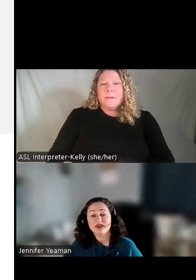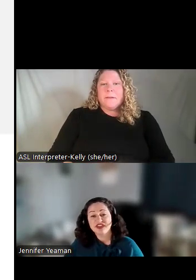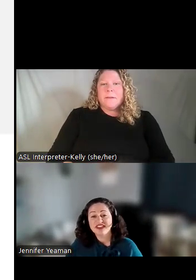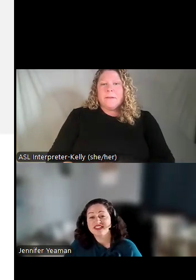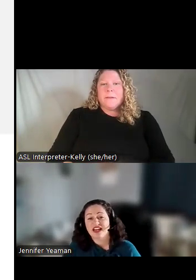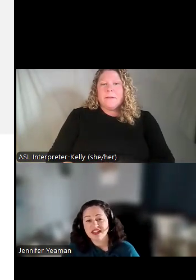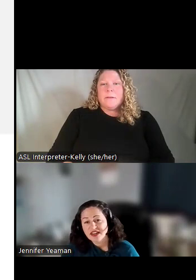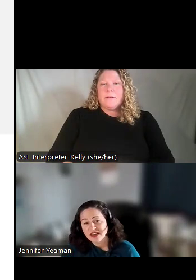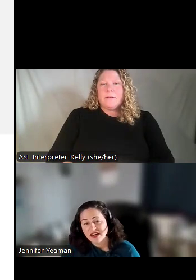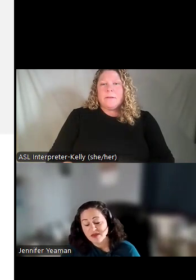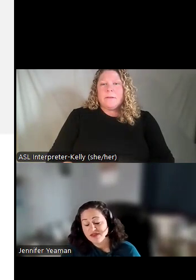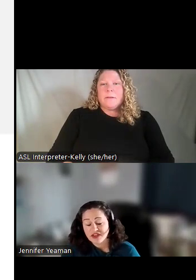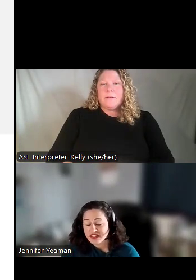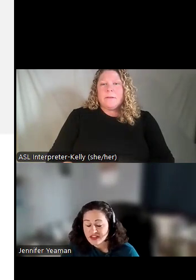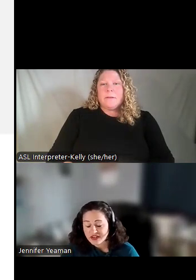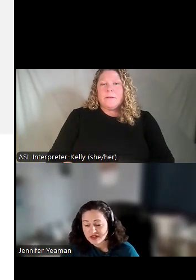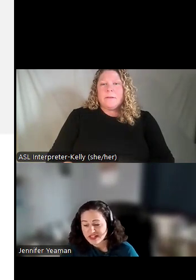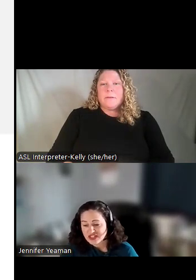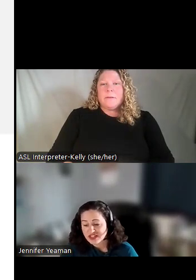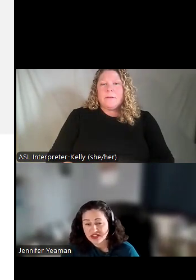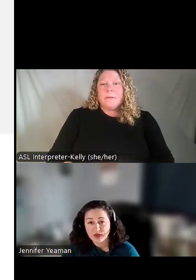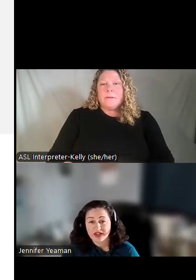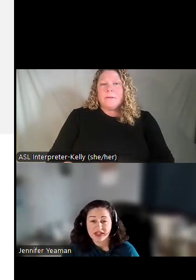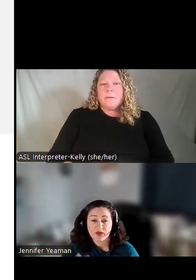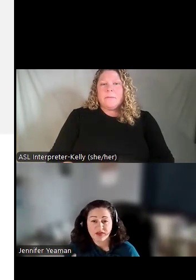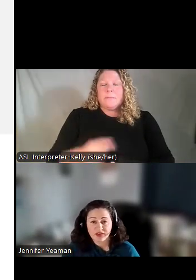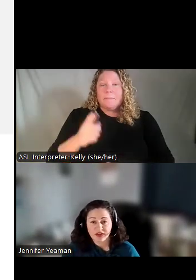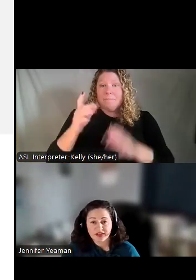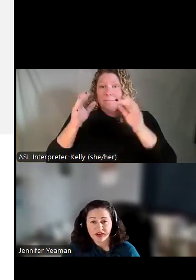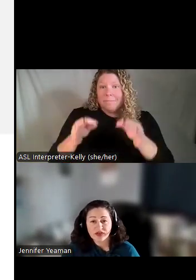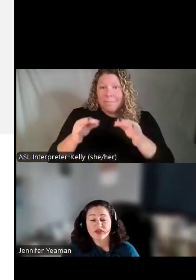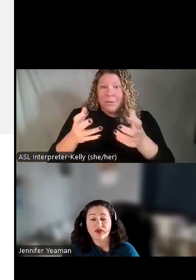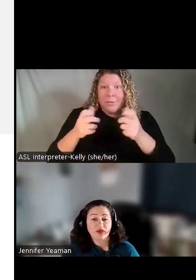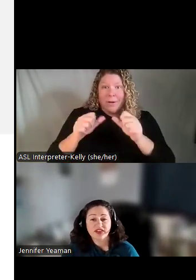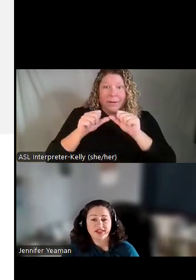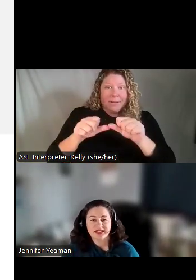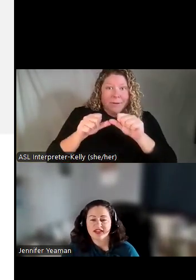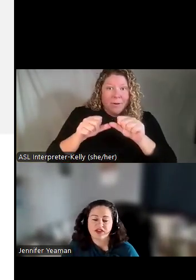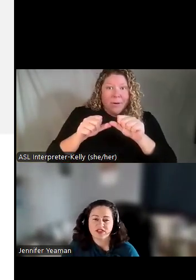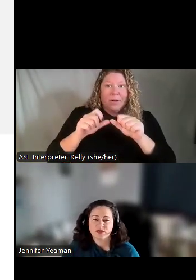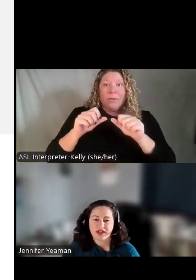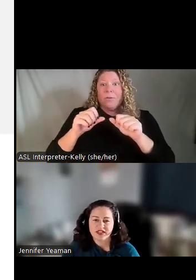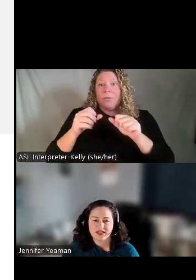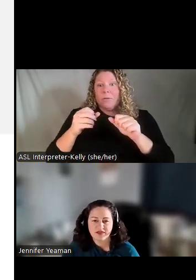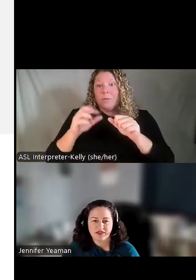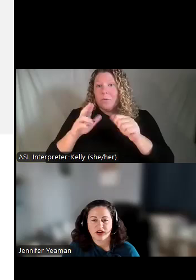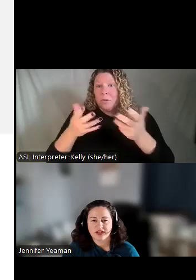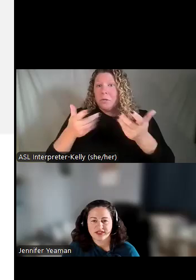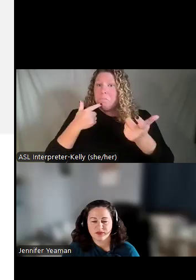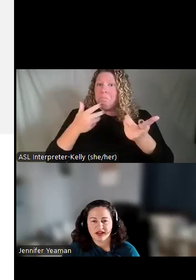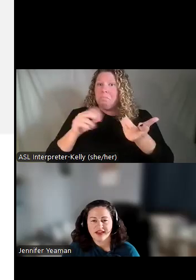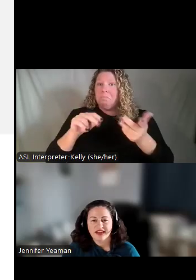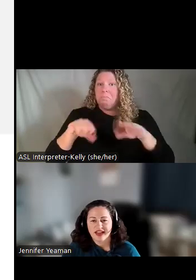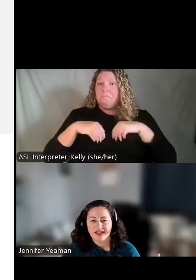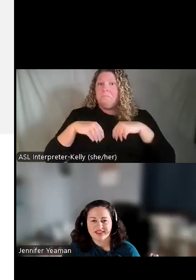At this point, you could decide if you need another iteration, do you want to keep going for another cycle? Or you can decide that you're just ready to give this card